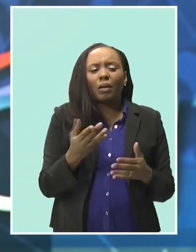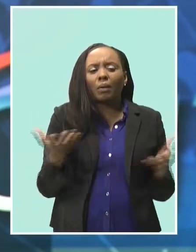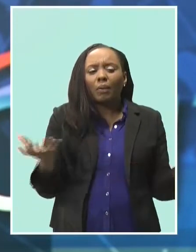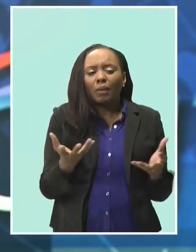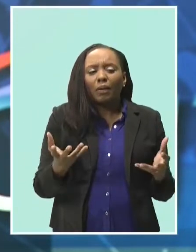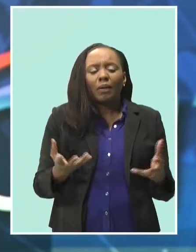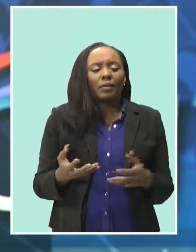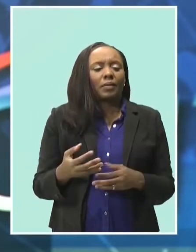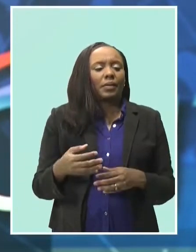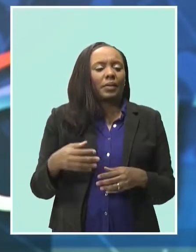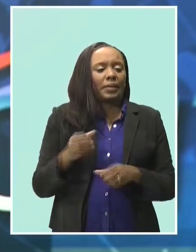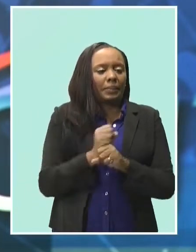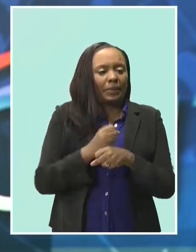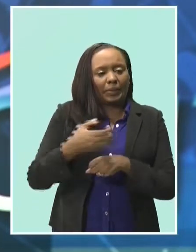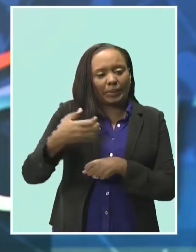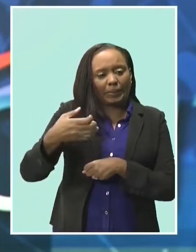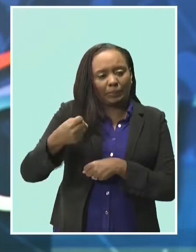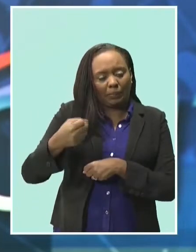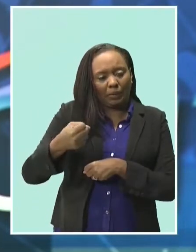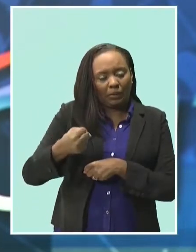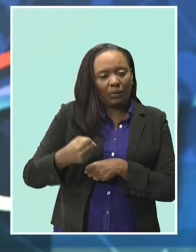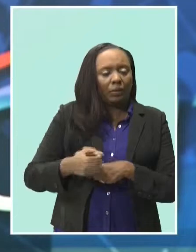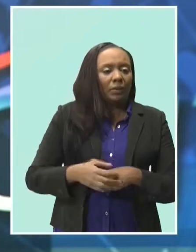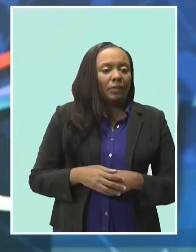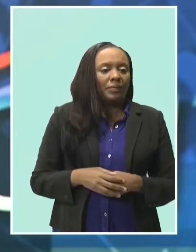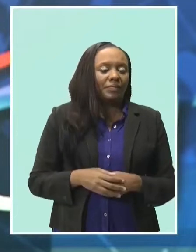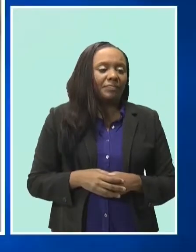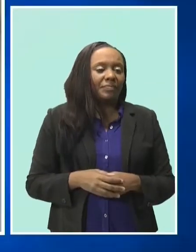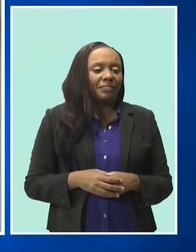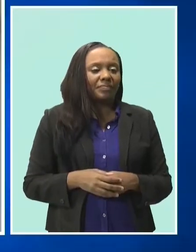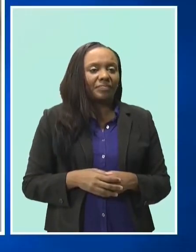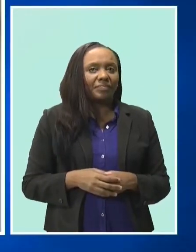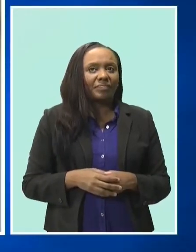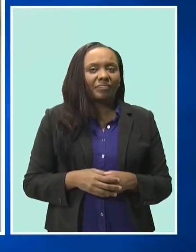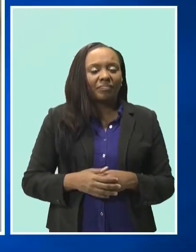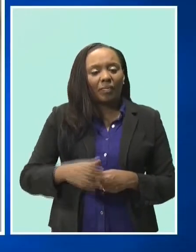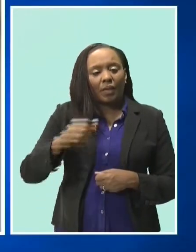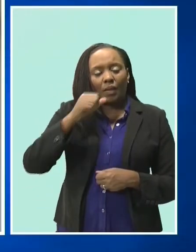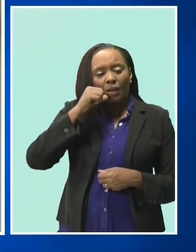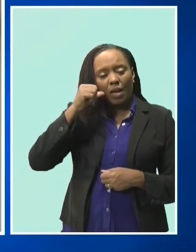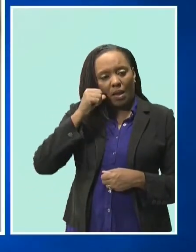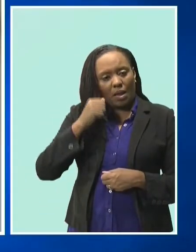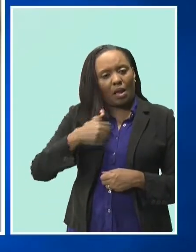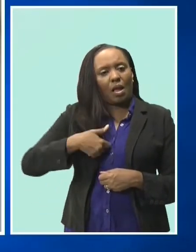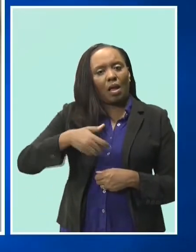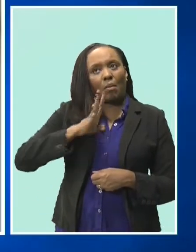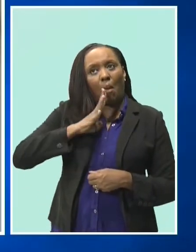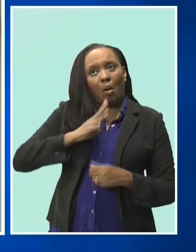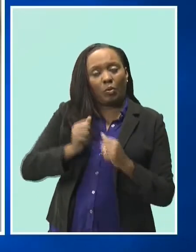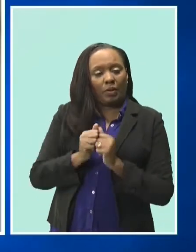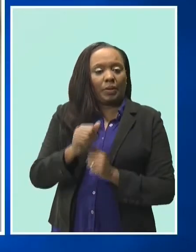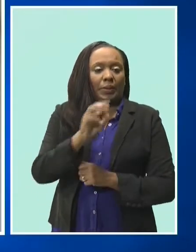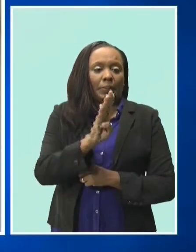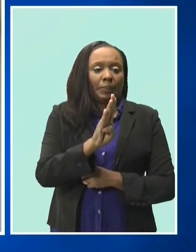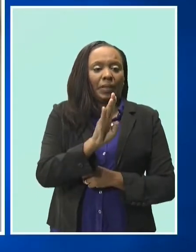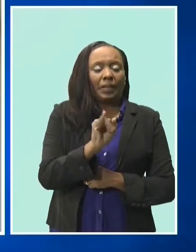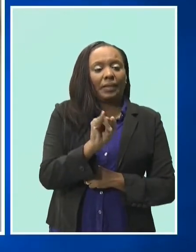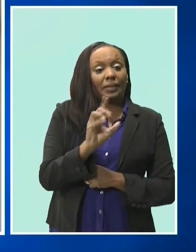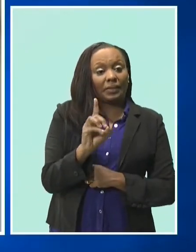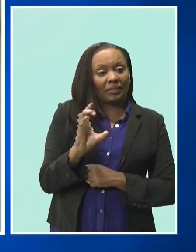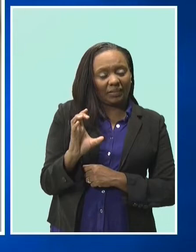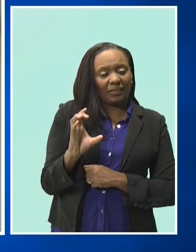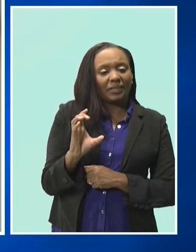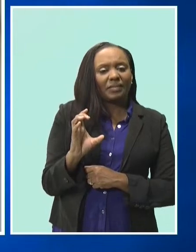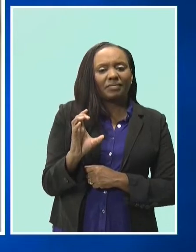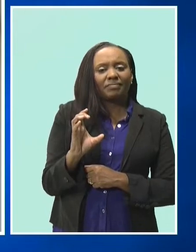identified for cooperation is the milk industry. Yesterday, I was speaking with the BIDC,